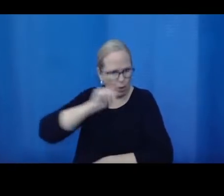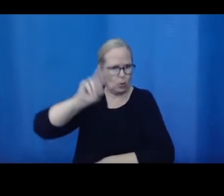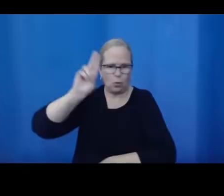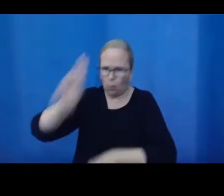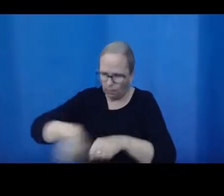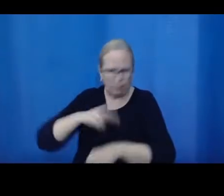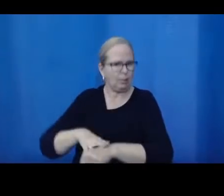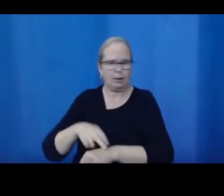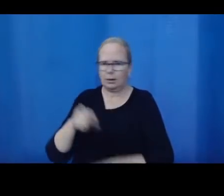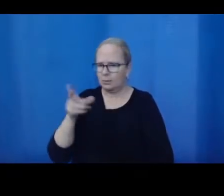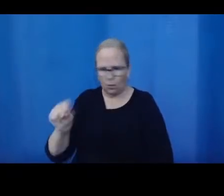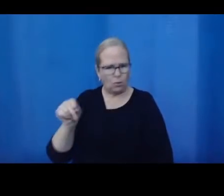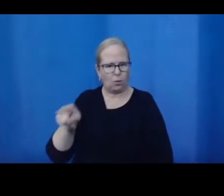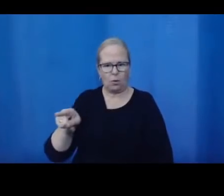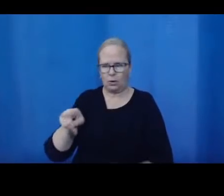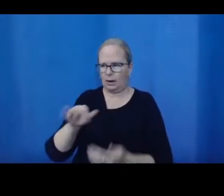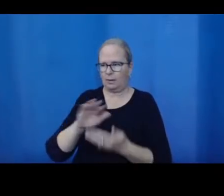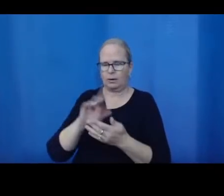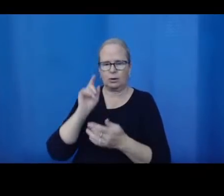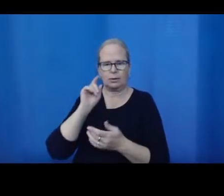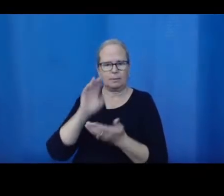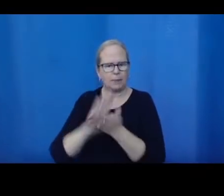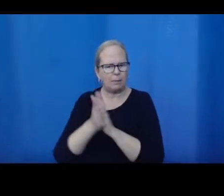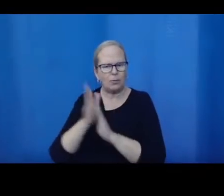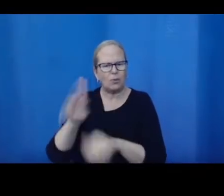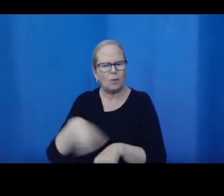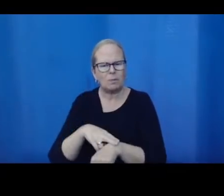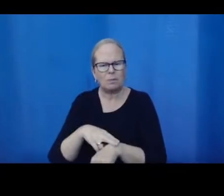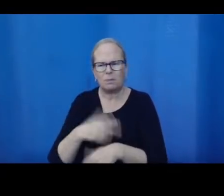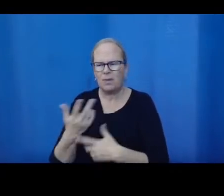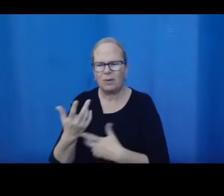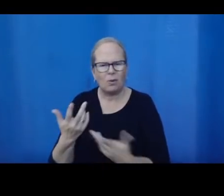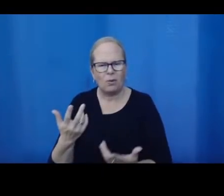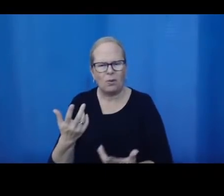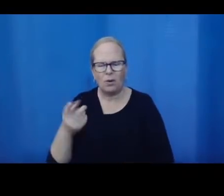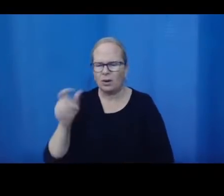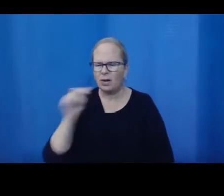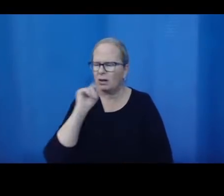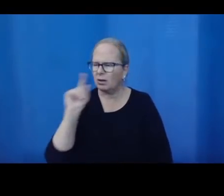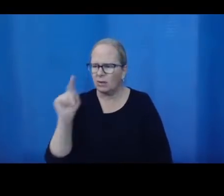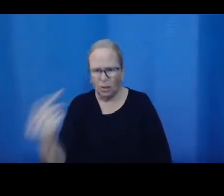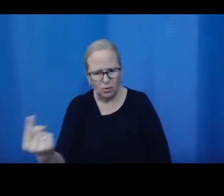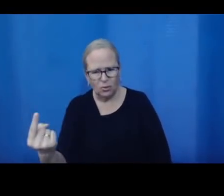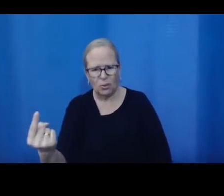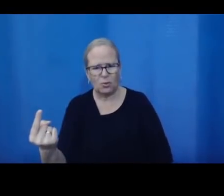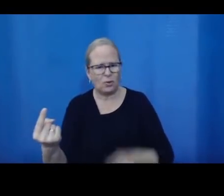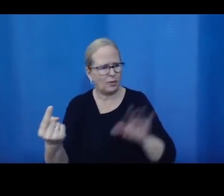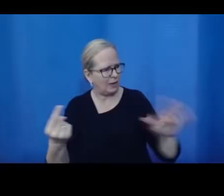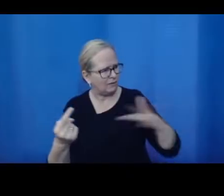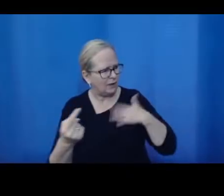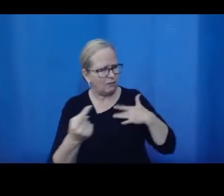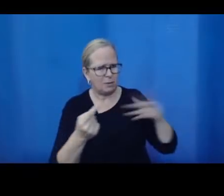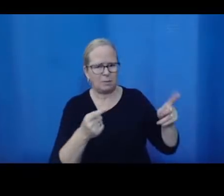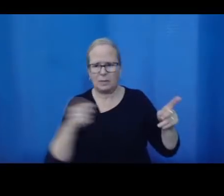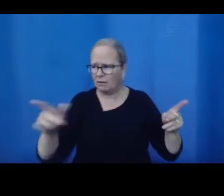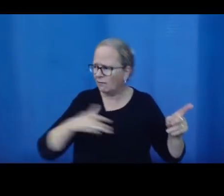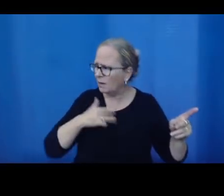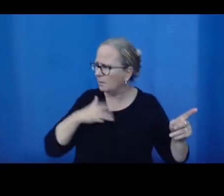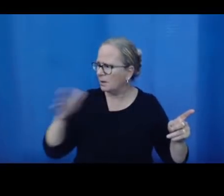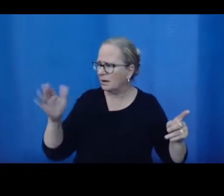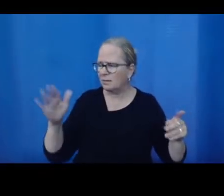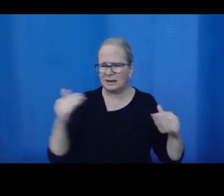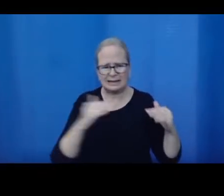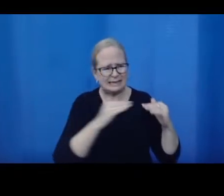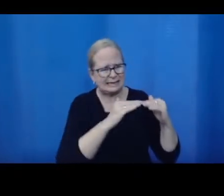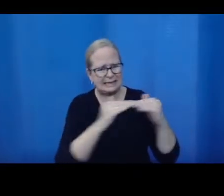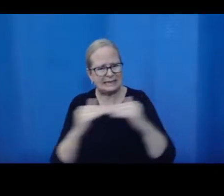feel others are feeling, whether they communicate that, and having peer support is extremely important. That they need to reach out if those signs and symptoms that I